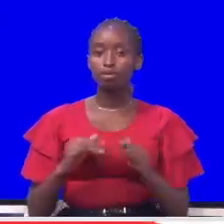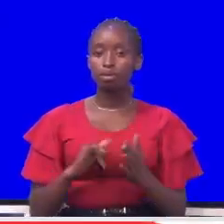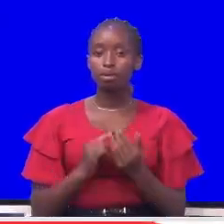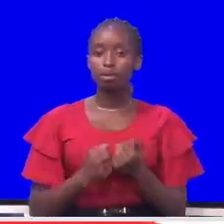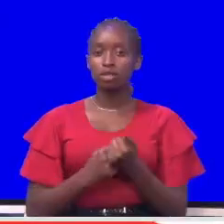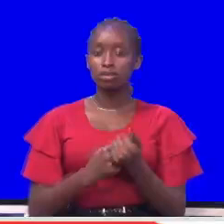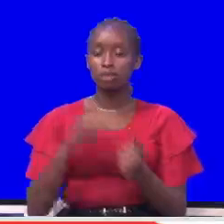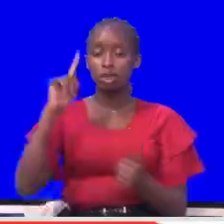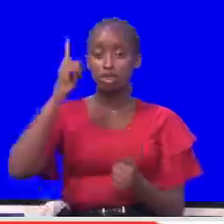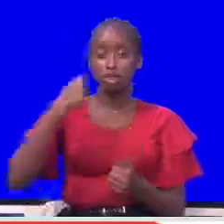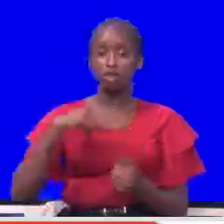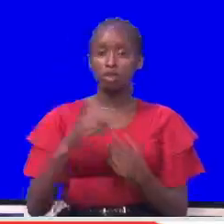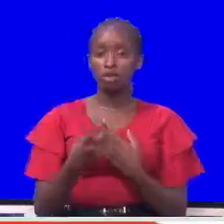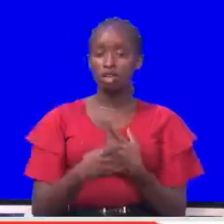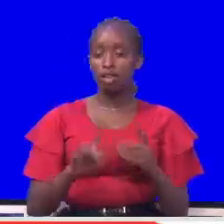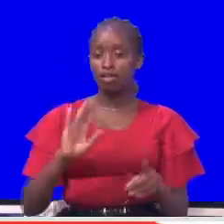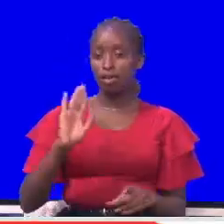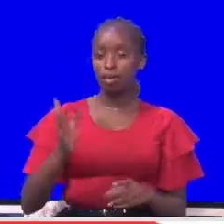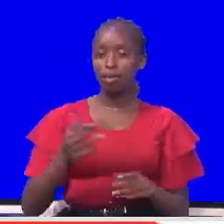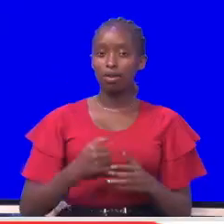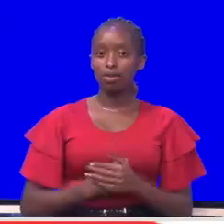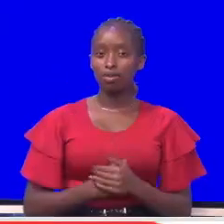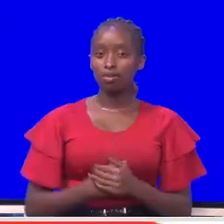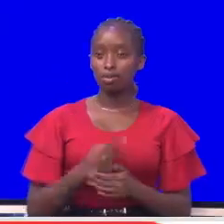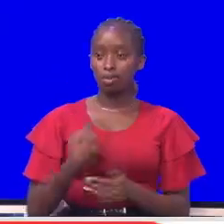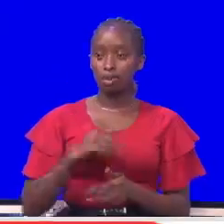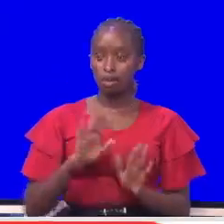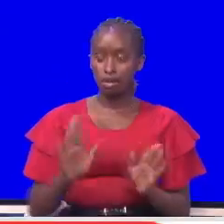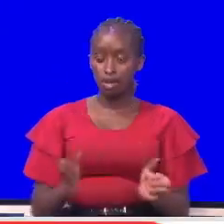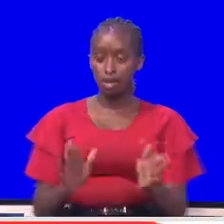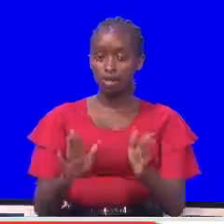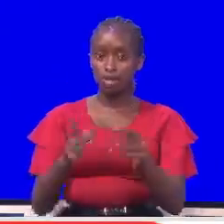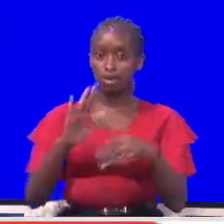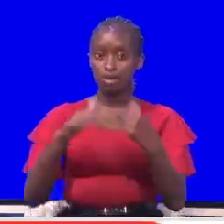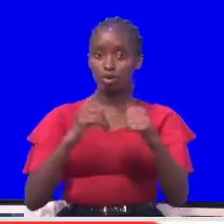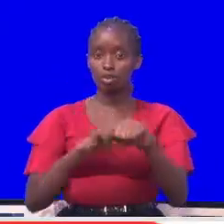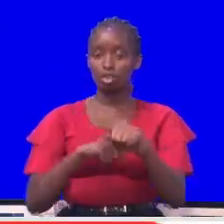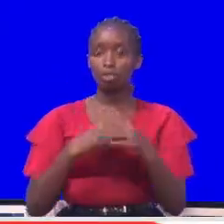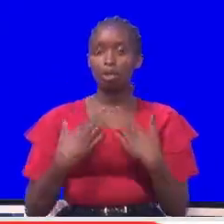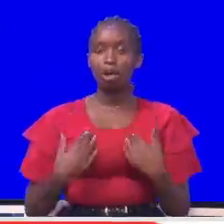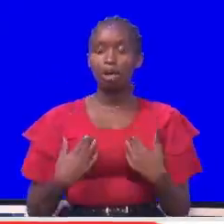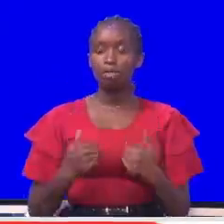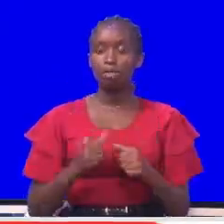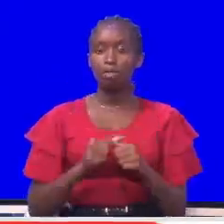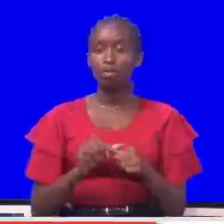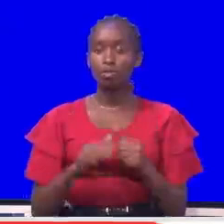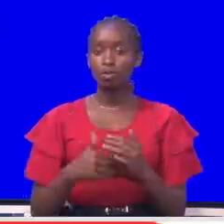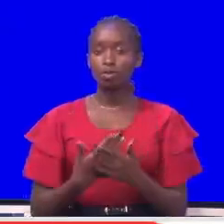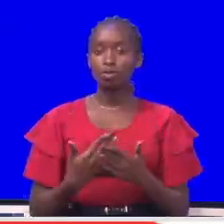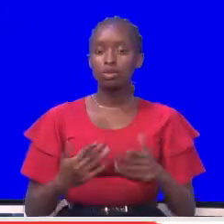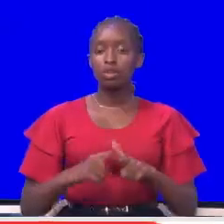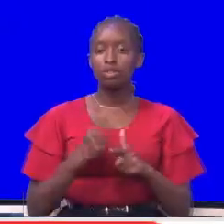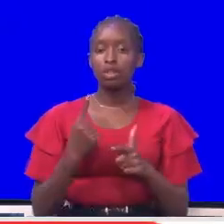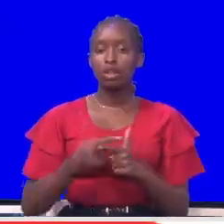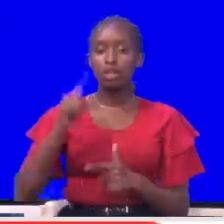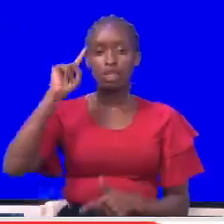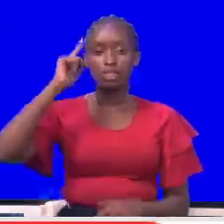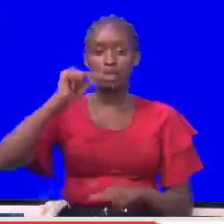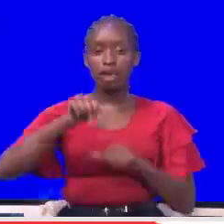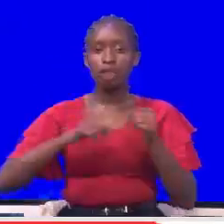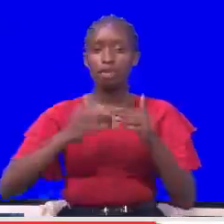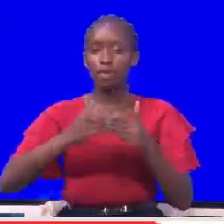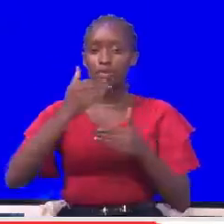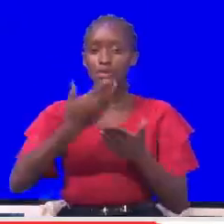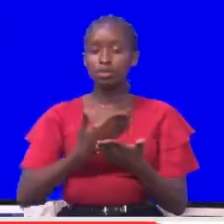we will deliver. We are encouraging you that every time that you get this slot, you don't think about the next